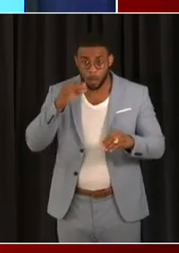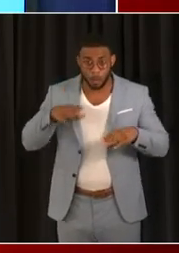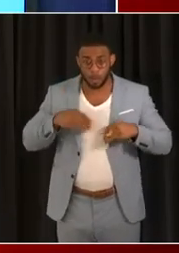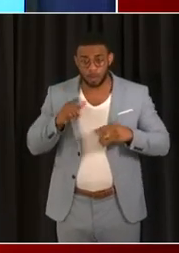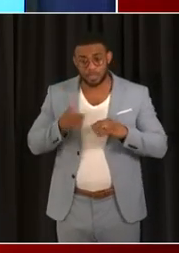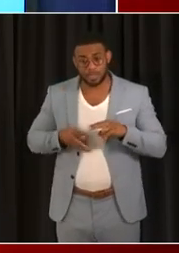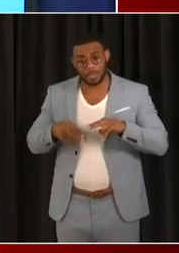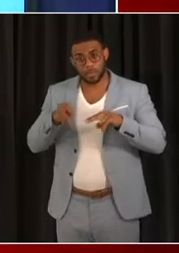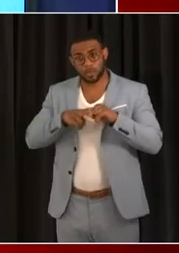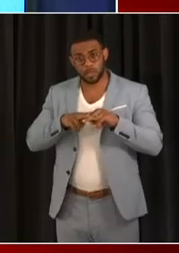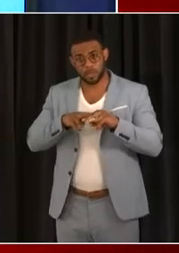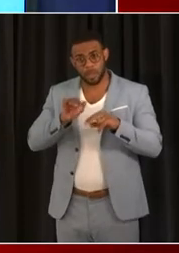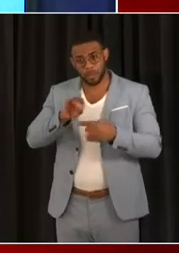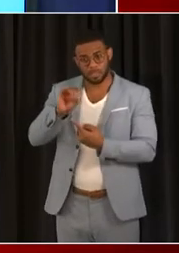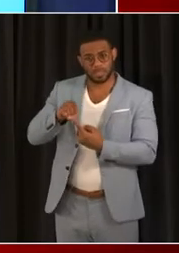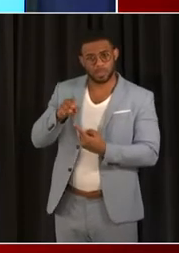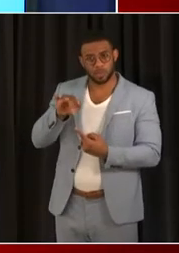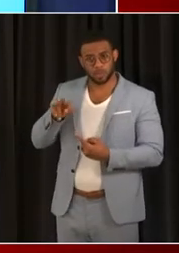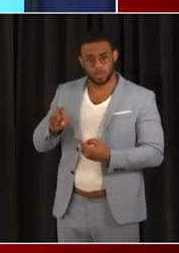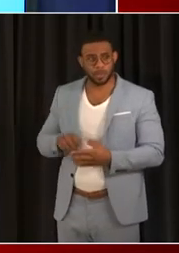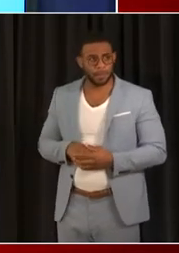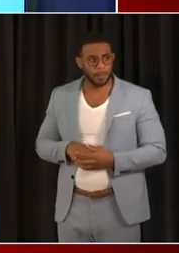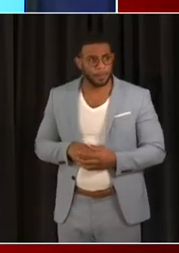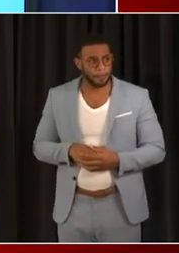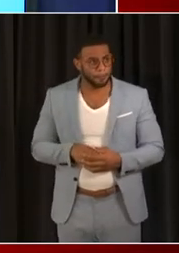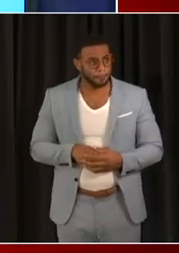175% racial equity.